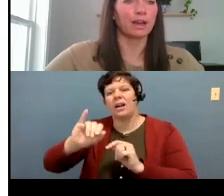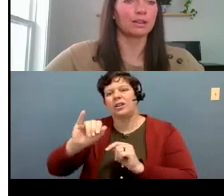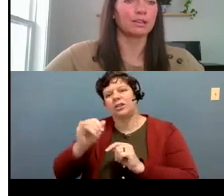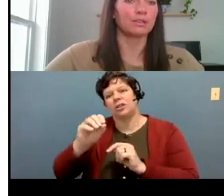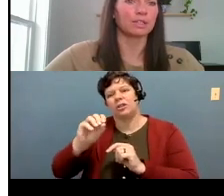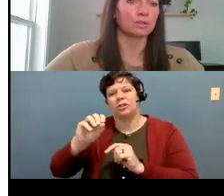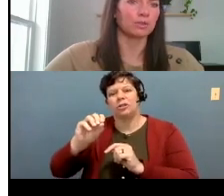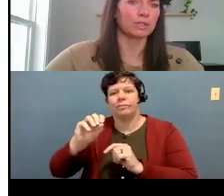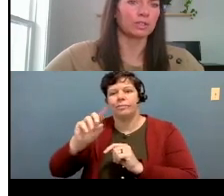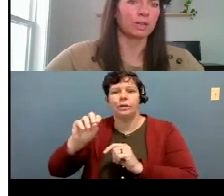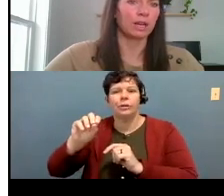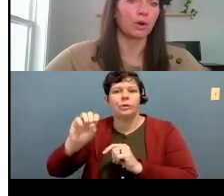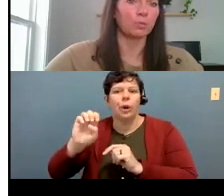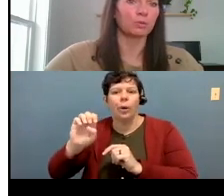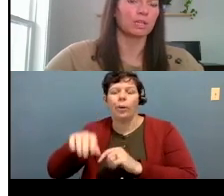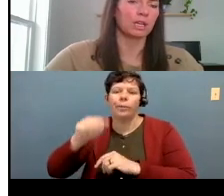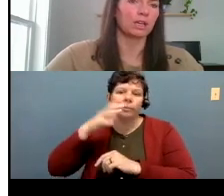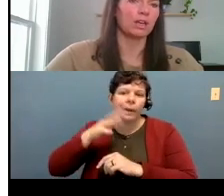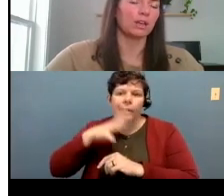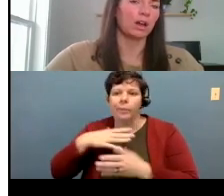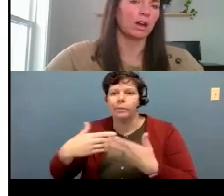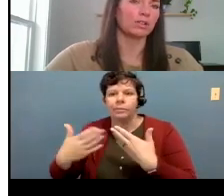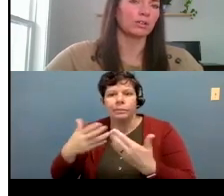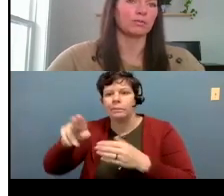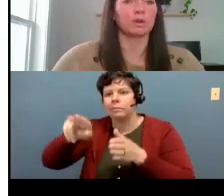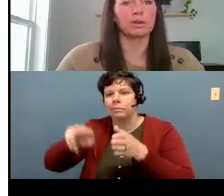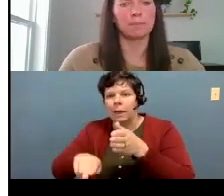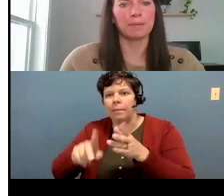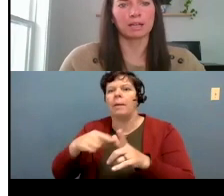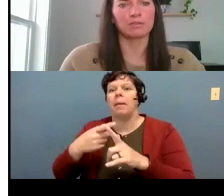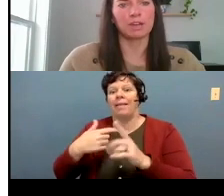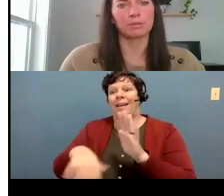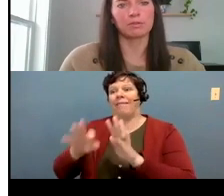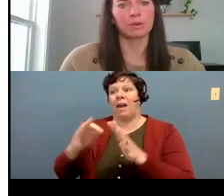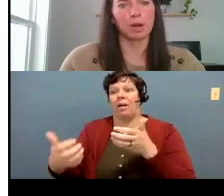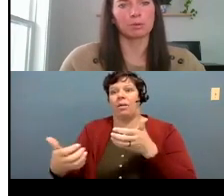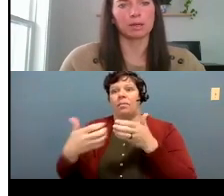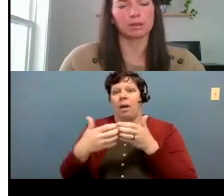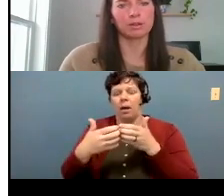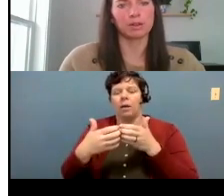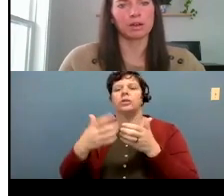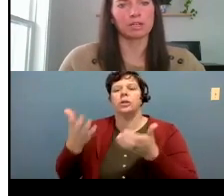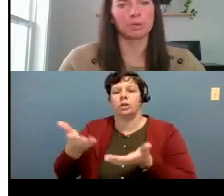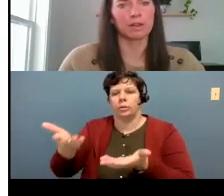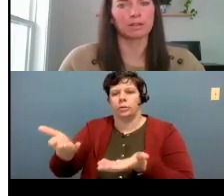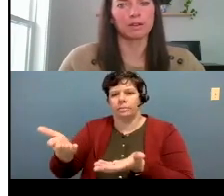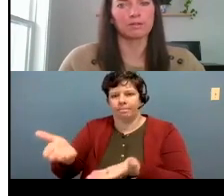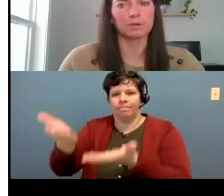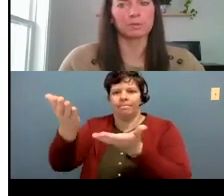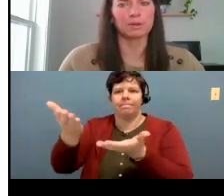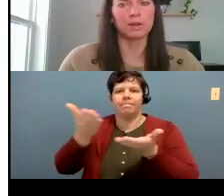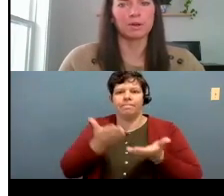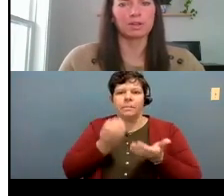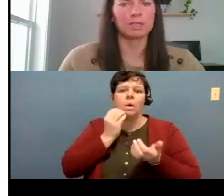we've had the Victim Services Unit help with getting their loved one back to the family for a proper burial near where they live.